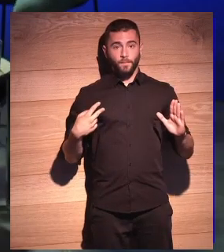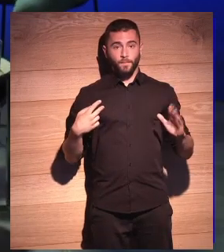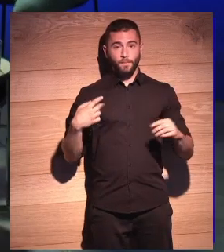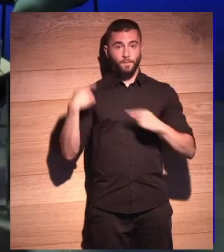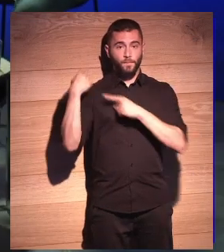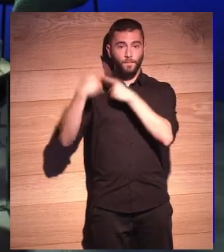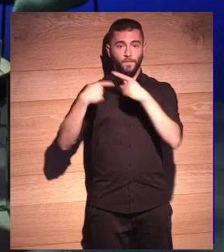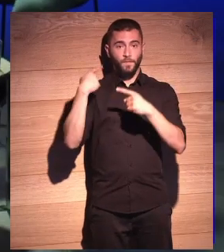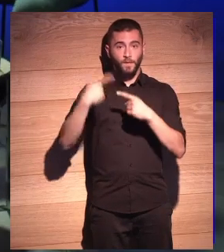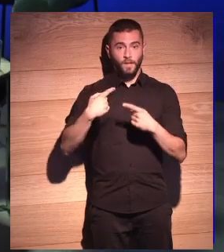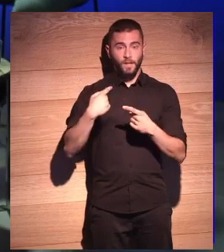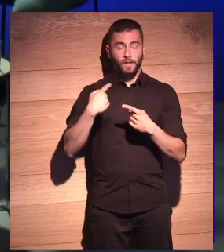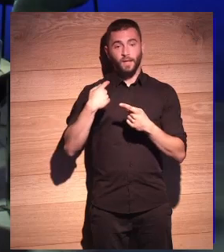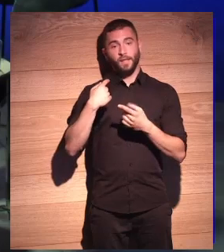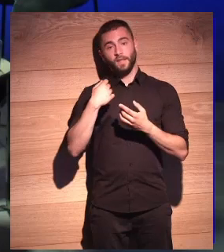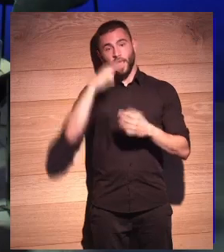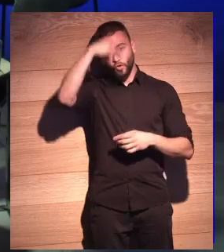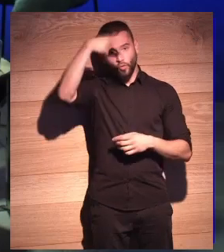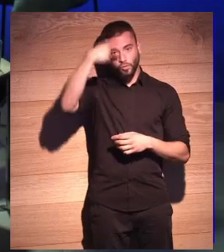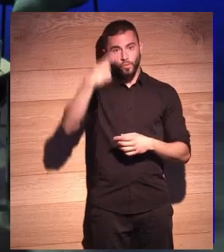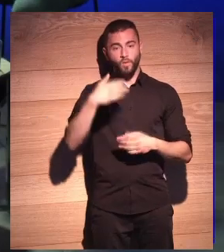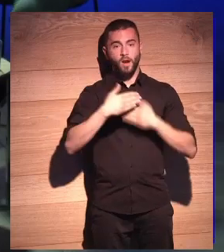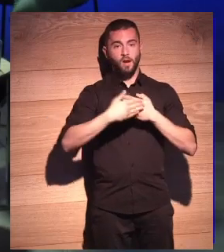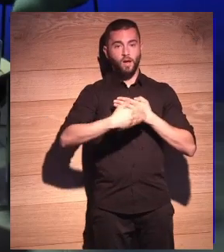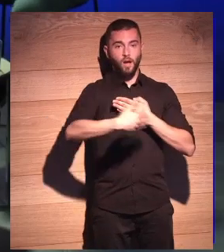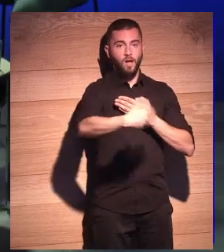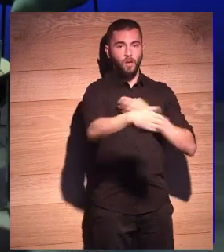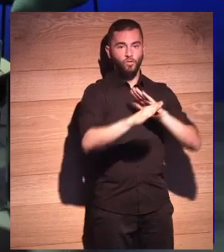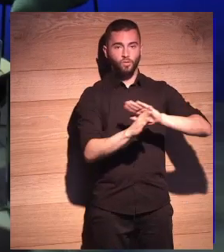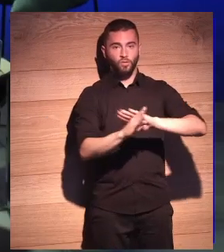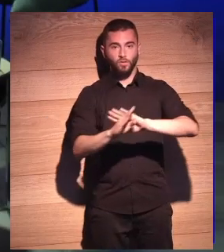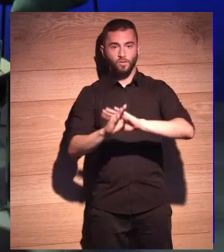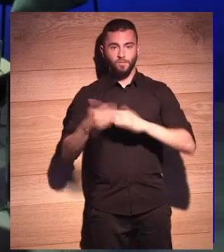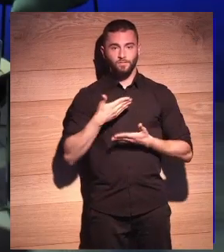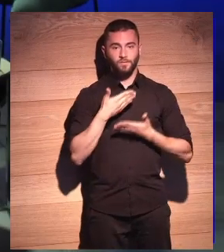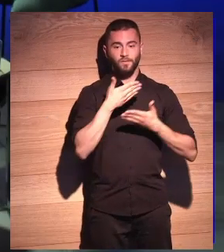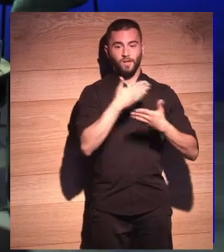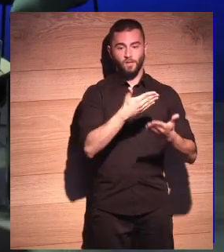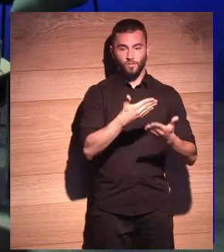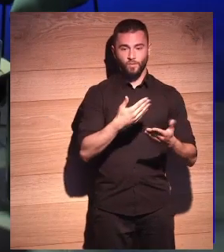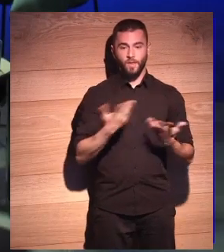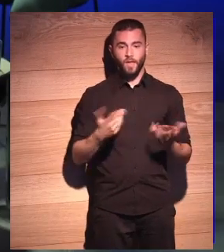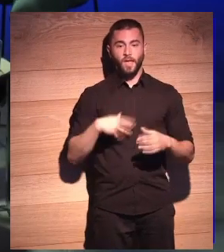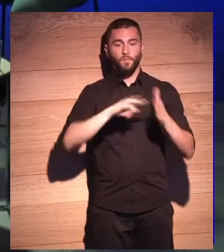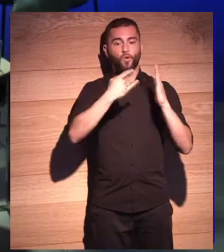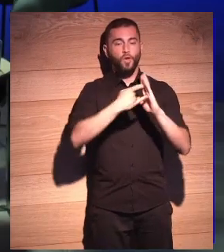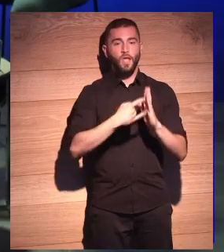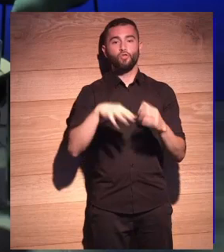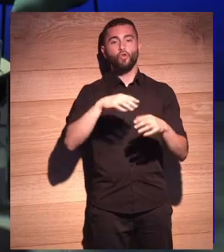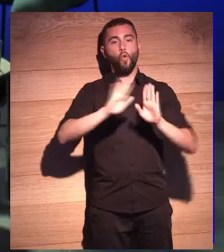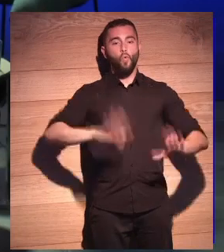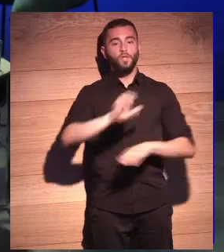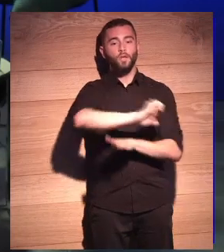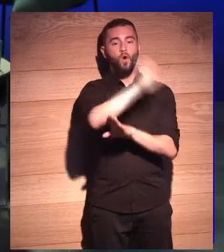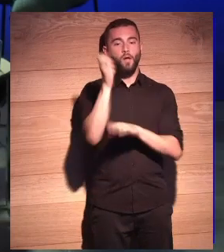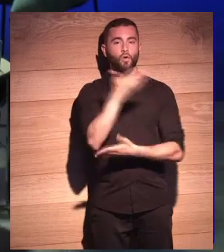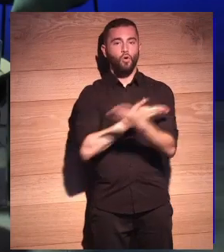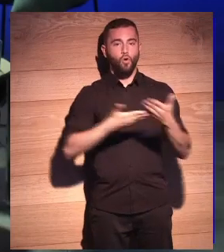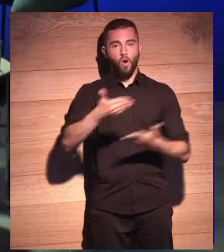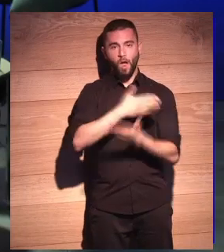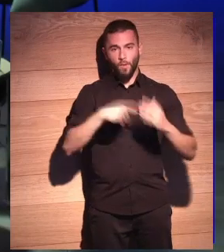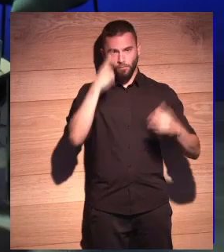may help to preserve cultural heritage, global or European or whatever. And what it was done in the last European project where we